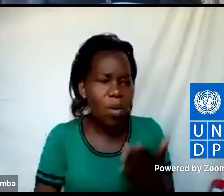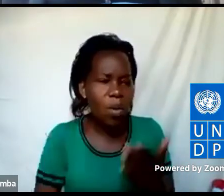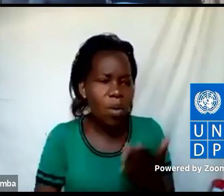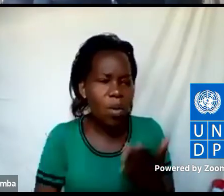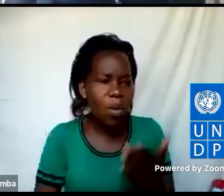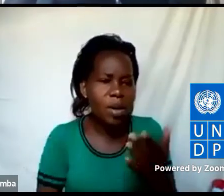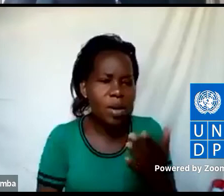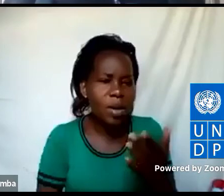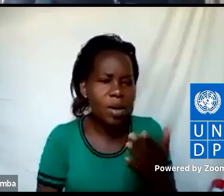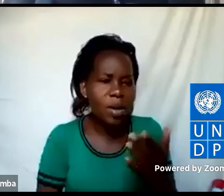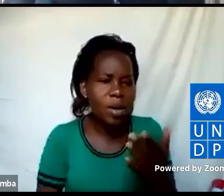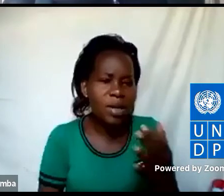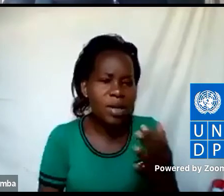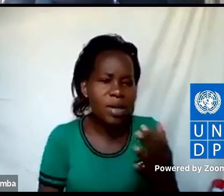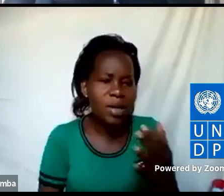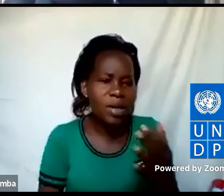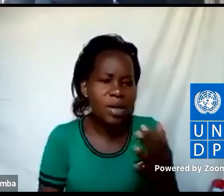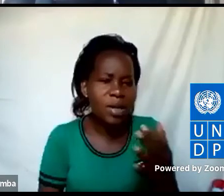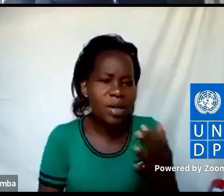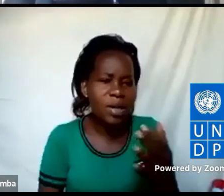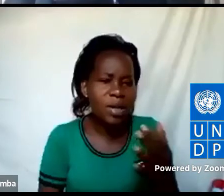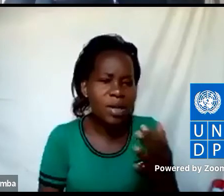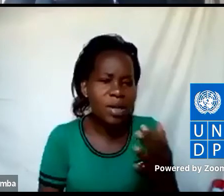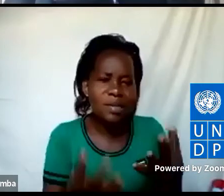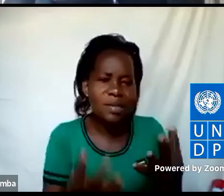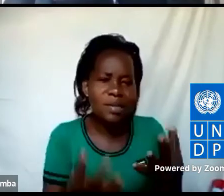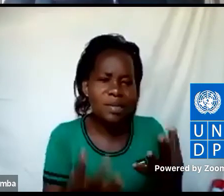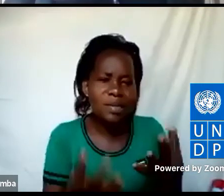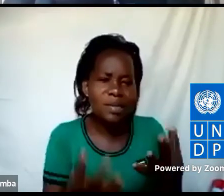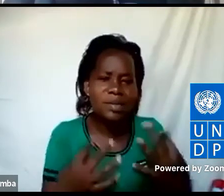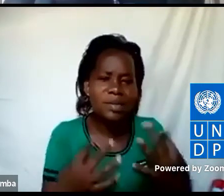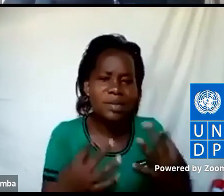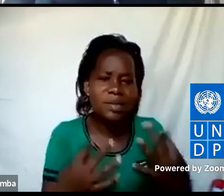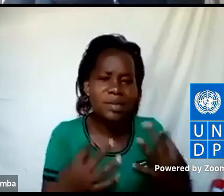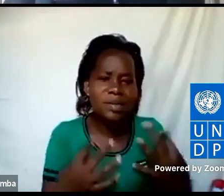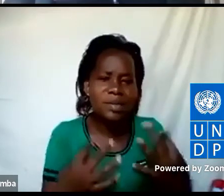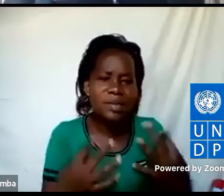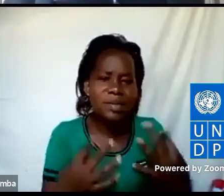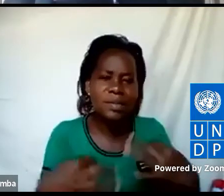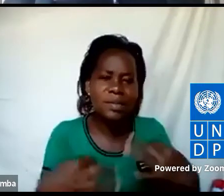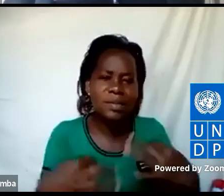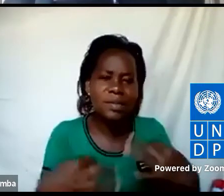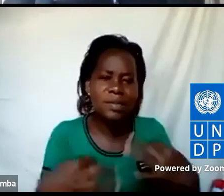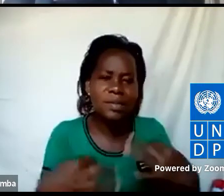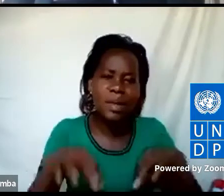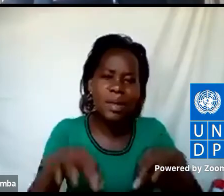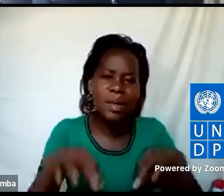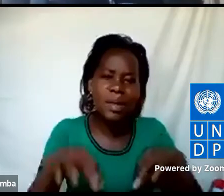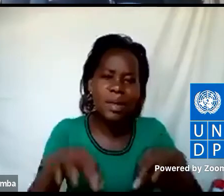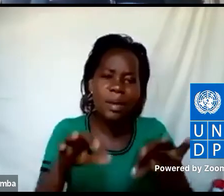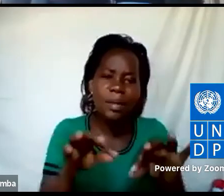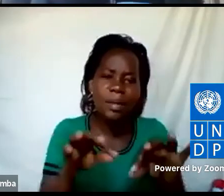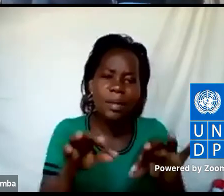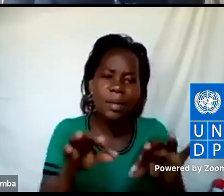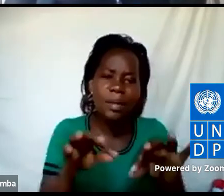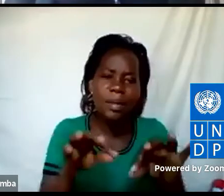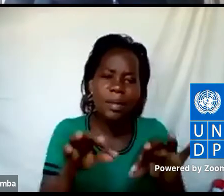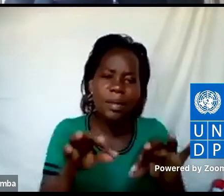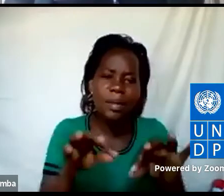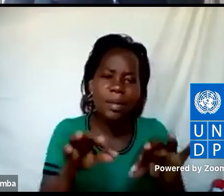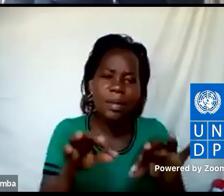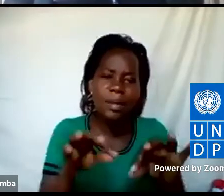Stanbic. Stanbic runs a very big incubator, the Stanbic Business Incubator, where they can assist young people who are interested in picking up